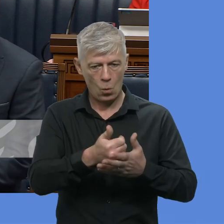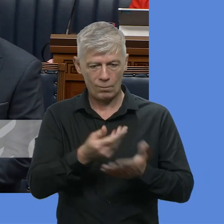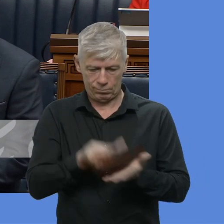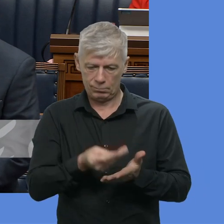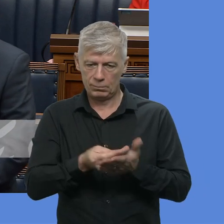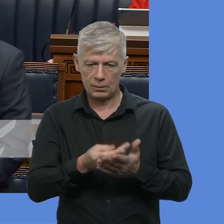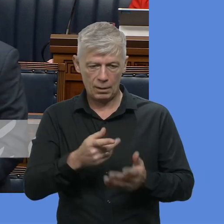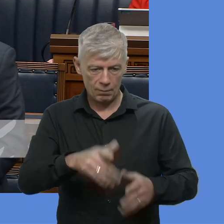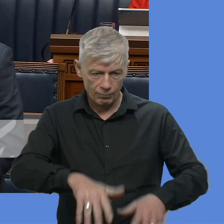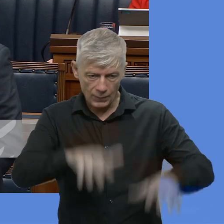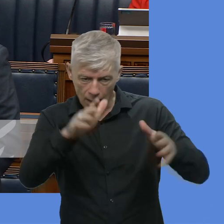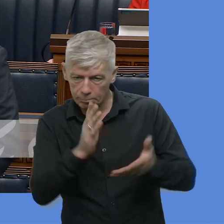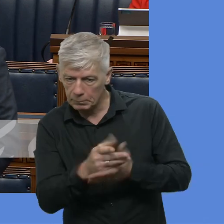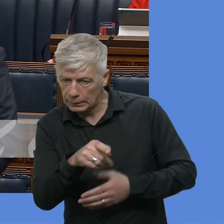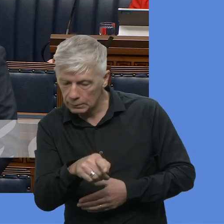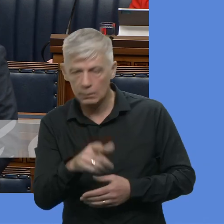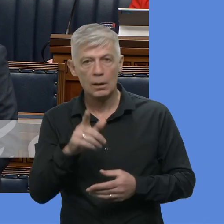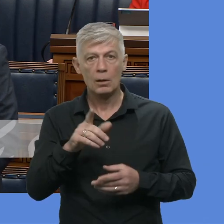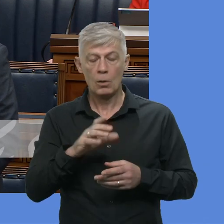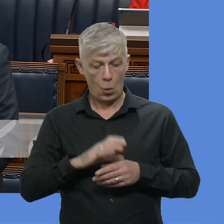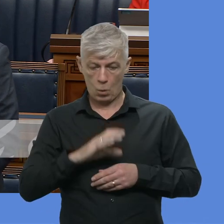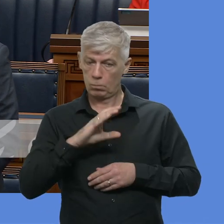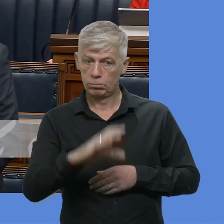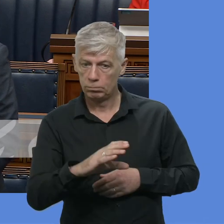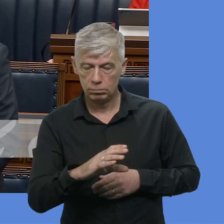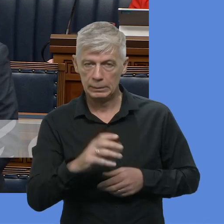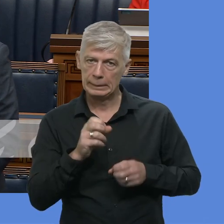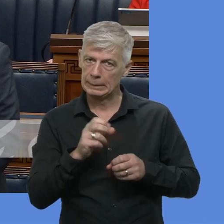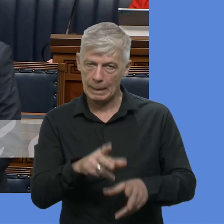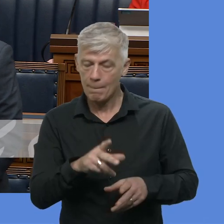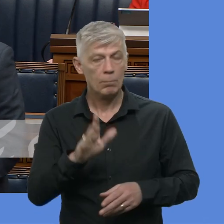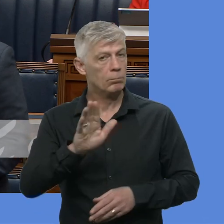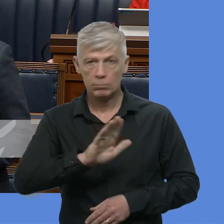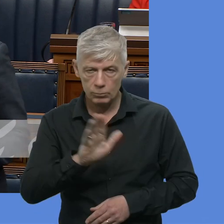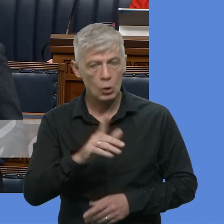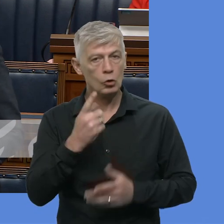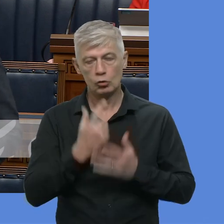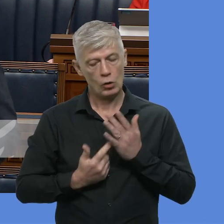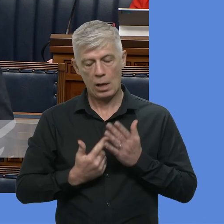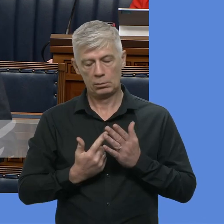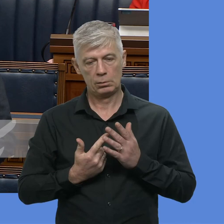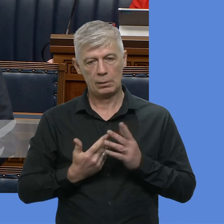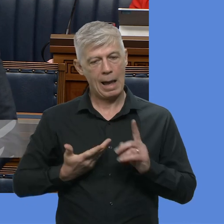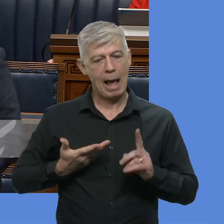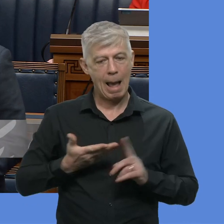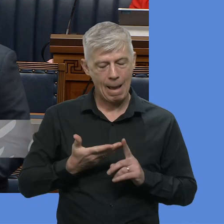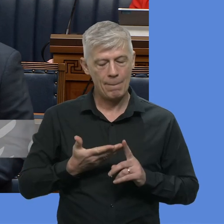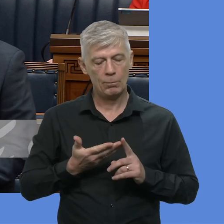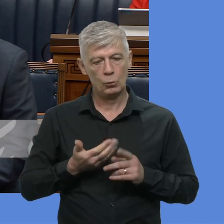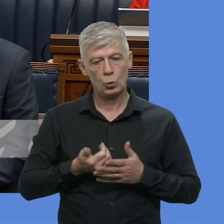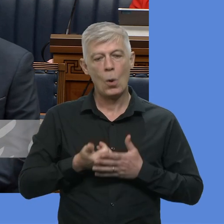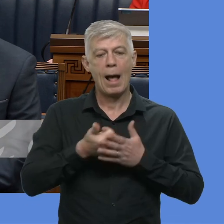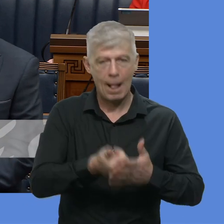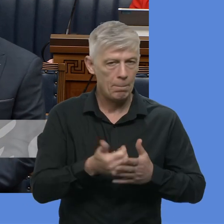from flooding. It is not a compensation scheme, nor does it purport to be one, nor is it intended to replace or displace the